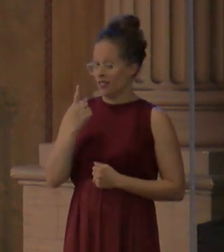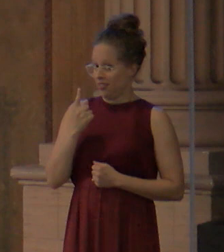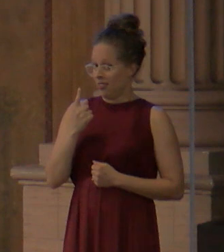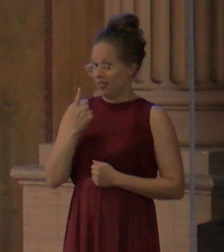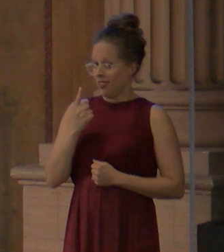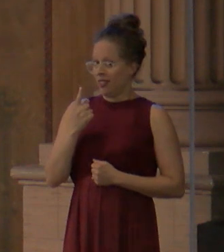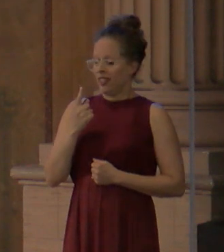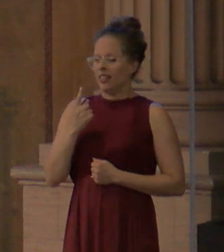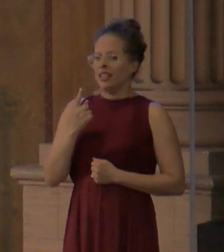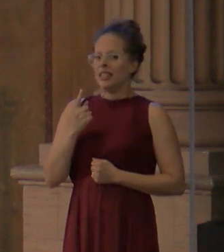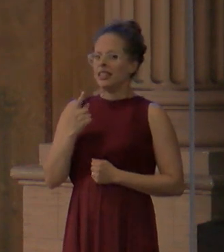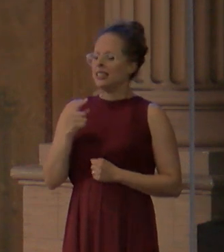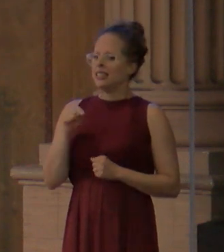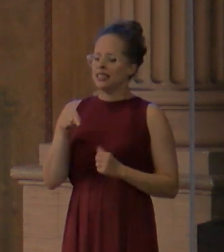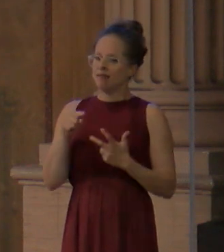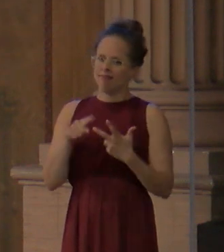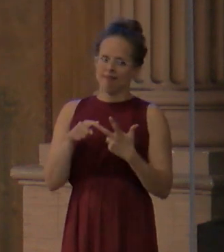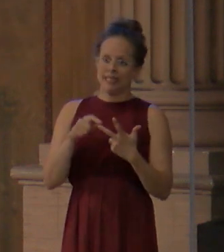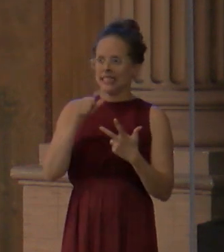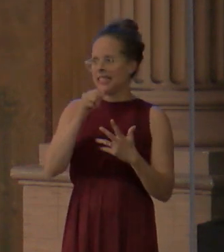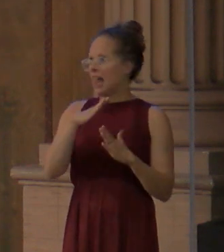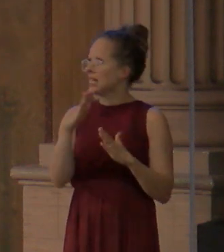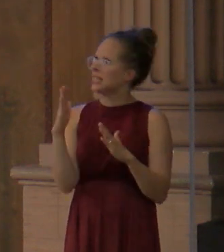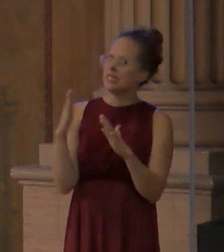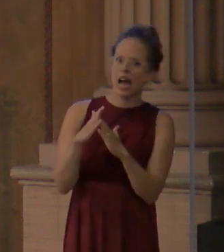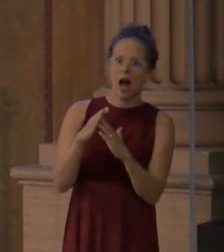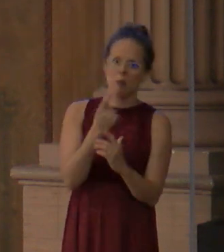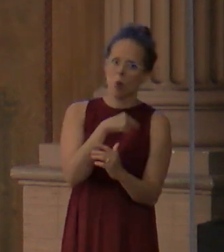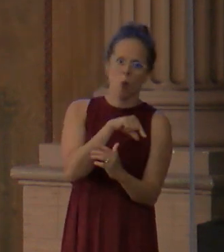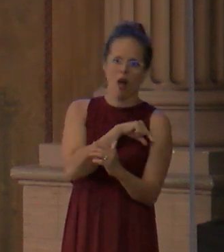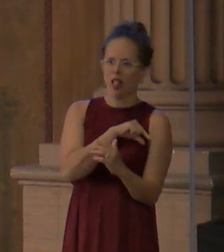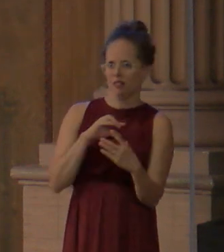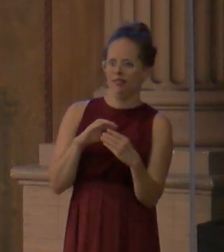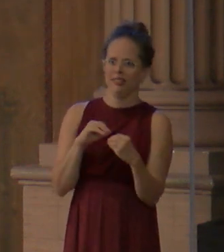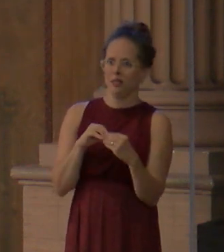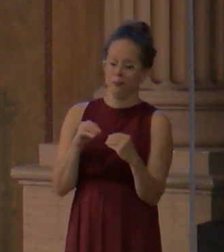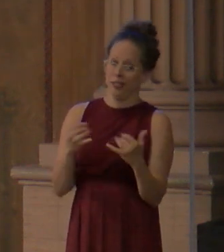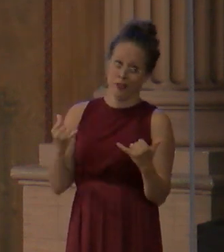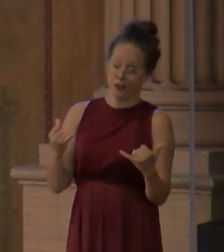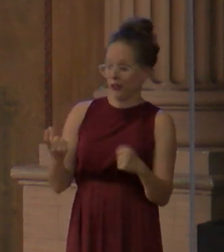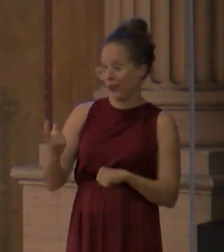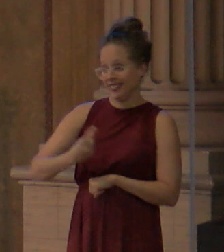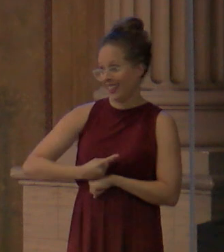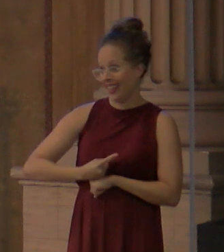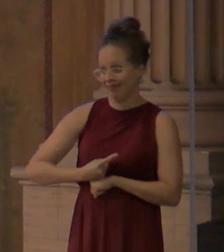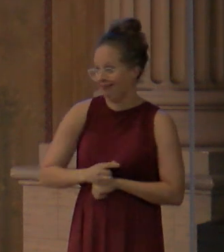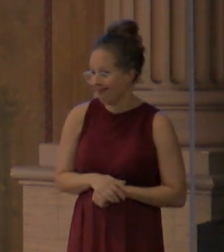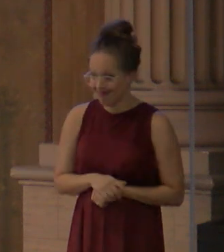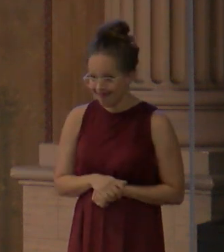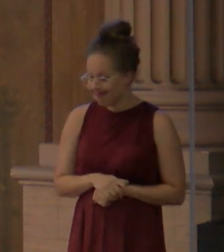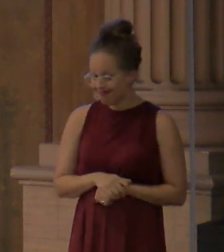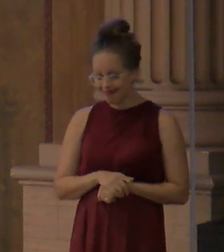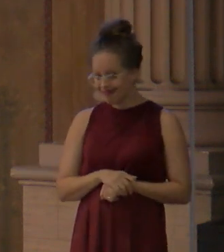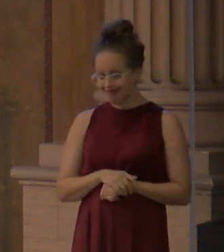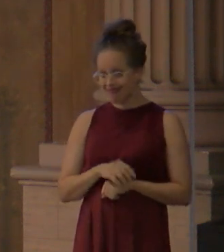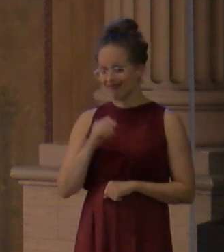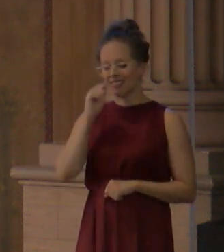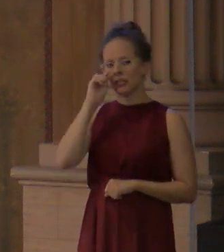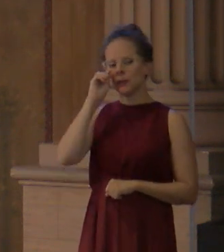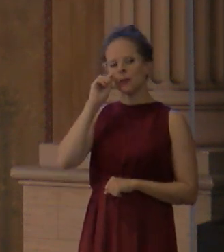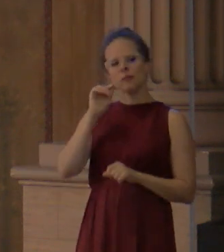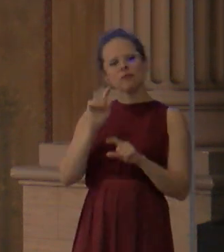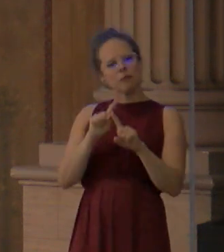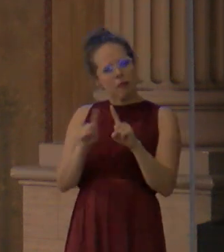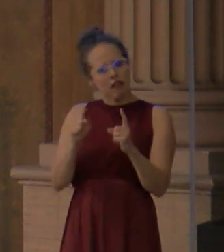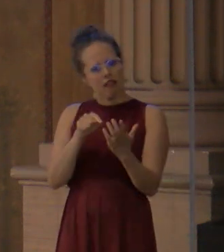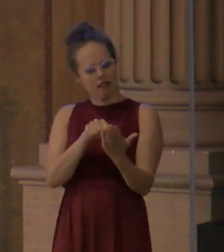the championed quality of speech in our hostile age at all. I mean, even among Christians. But I understand the